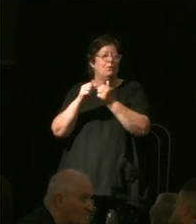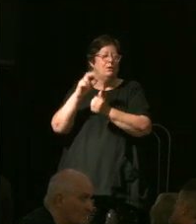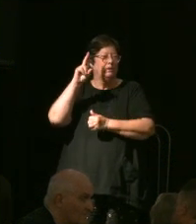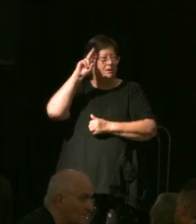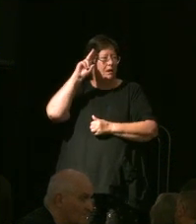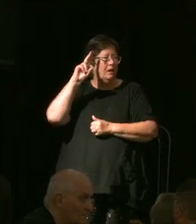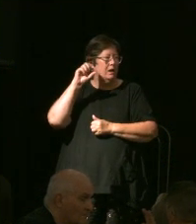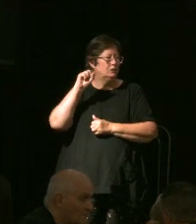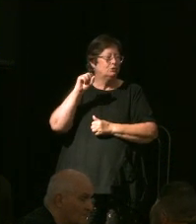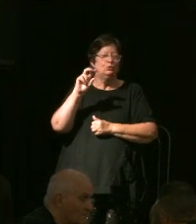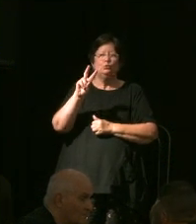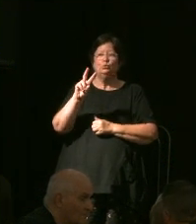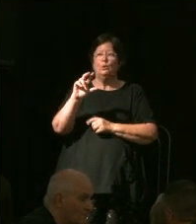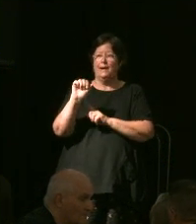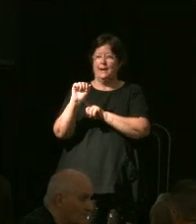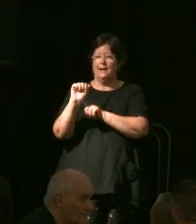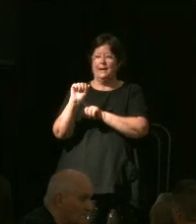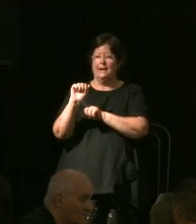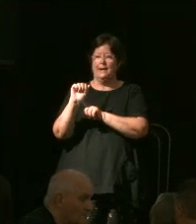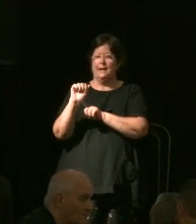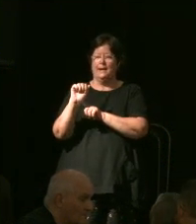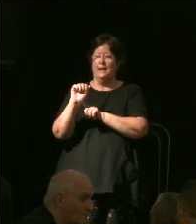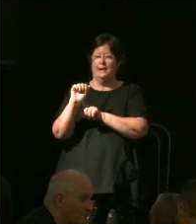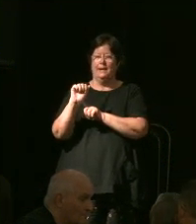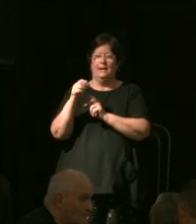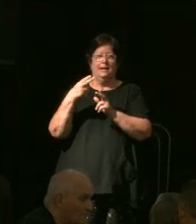USH2A. This is the